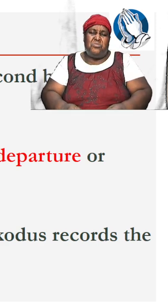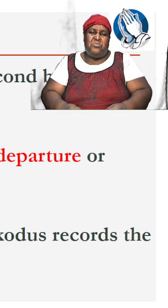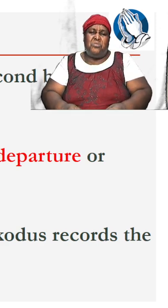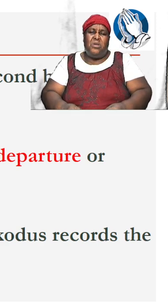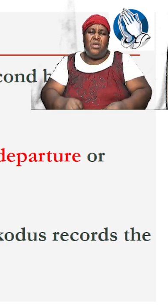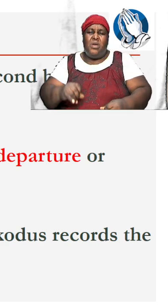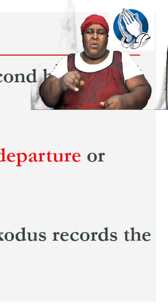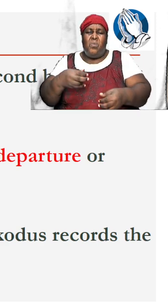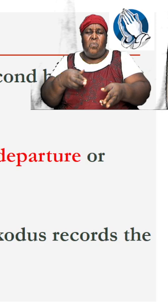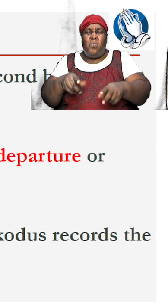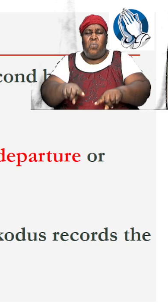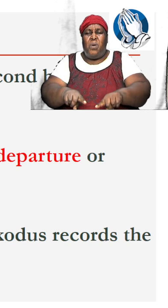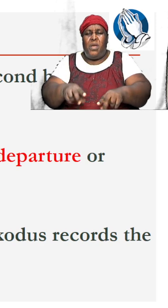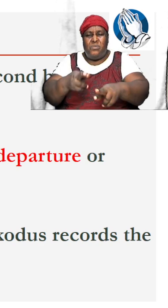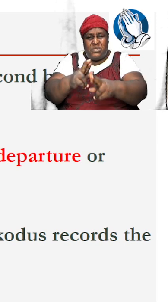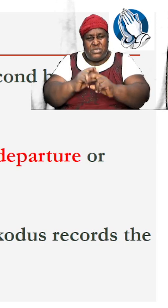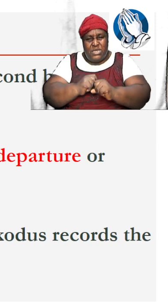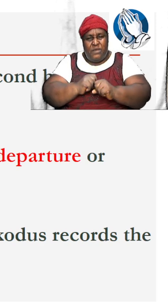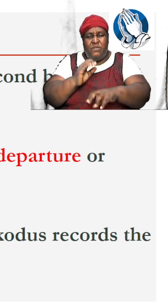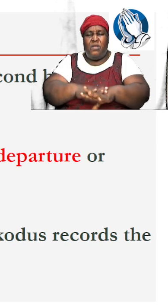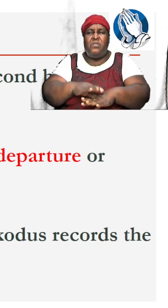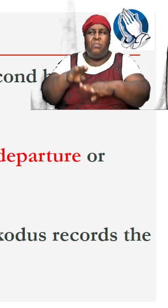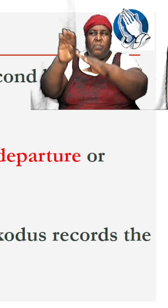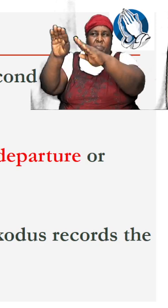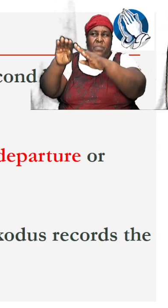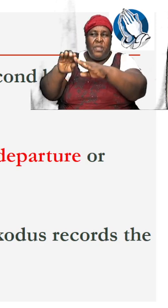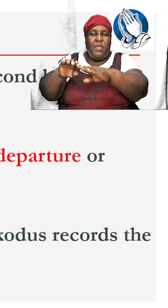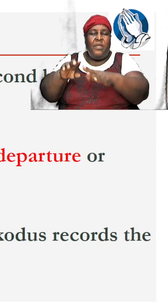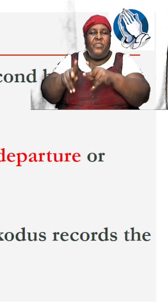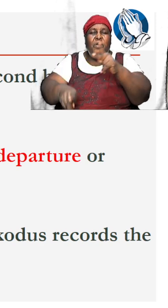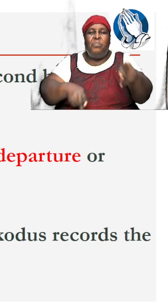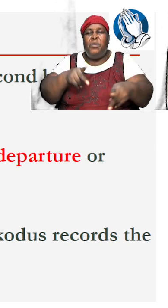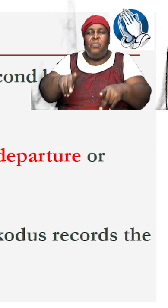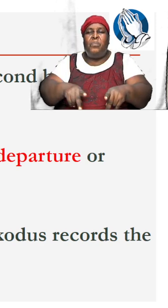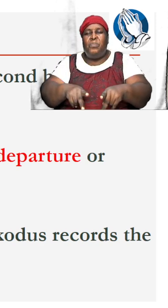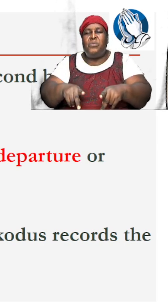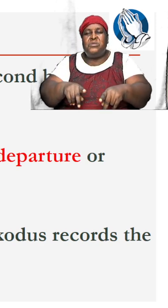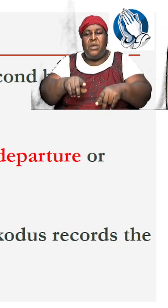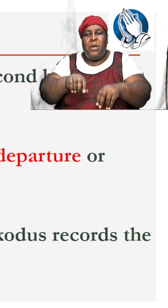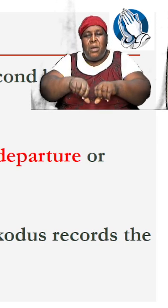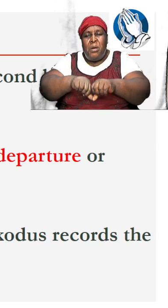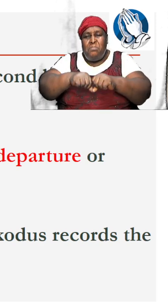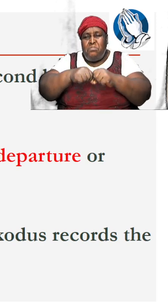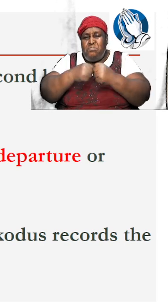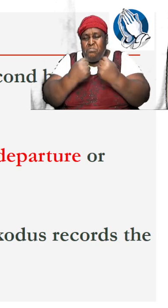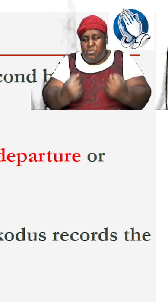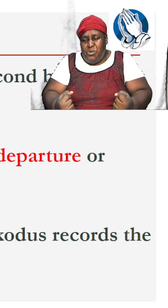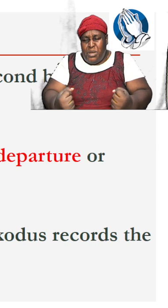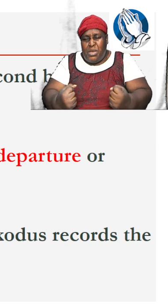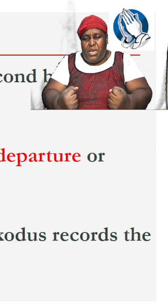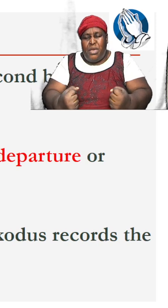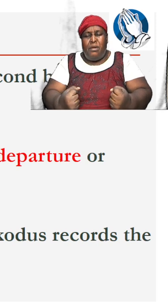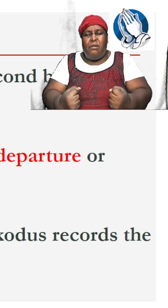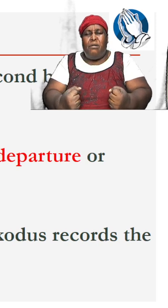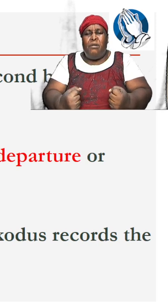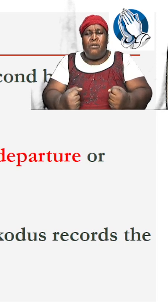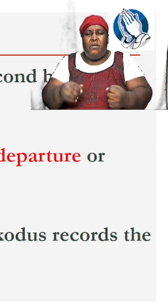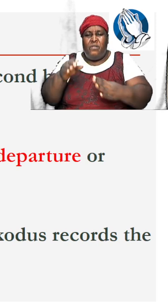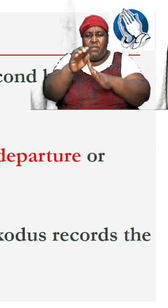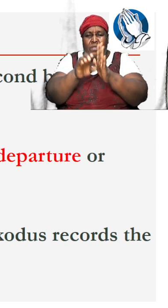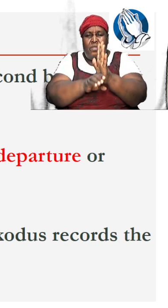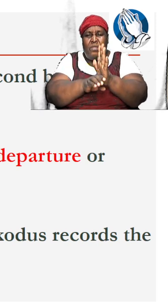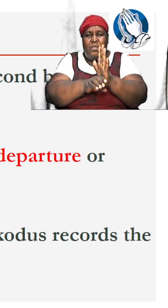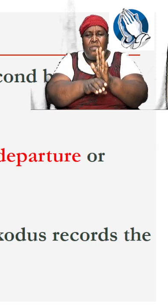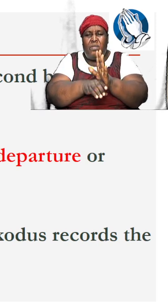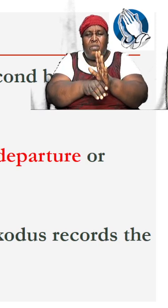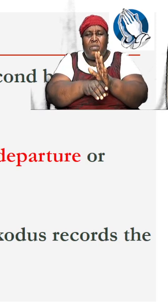was getting them on the mount, the people were actually breaking the commandment, because they came to Aaron, and Aaron, they said, look here, Moses